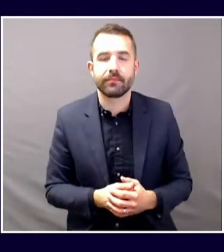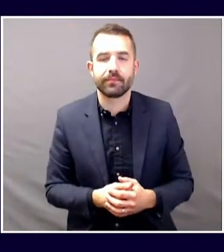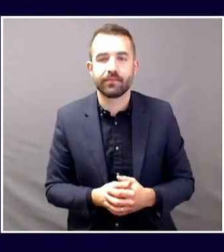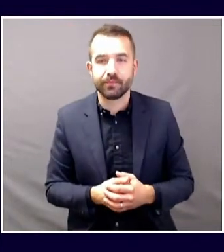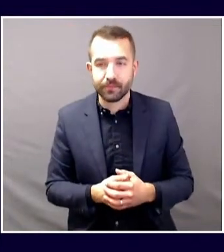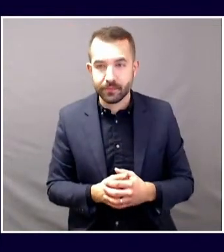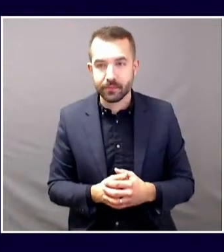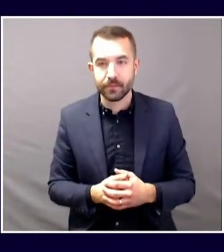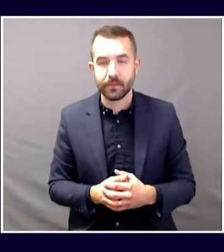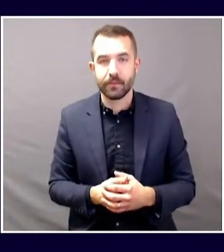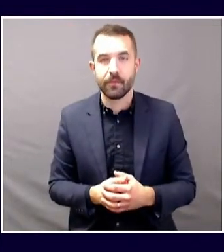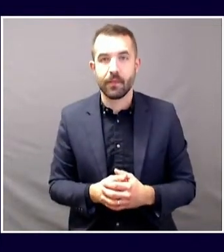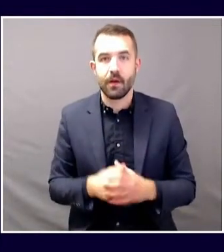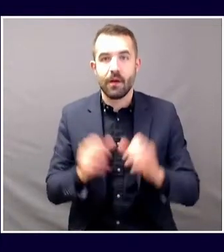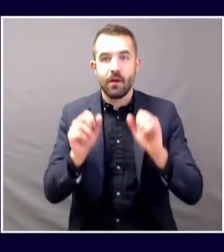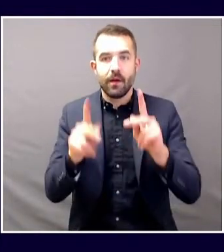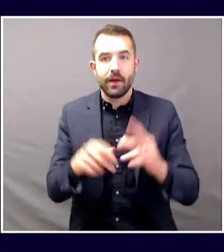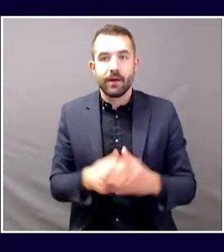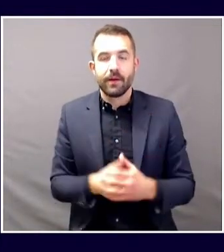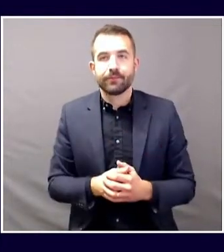Okay. And then